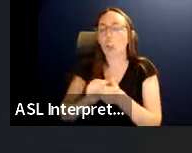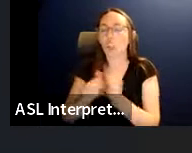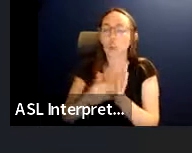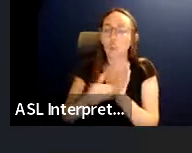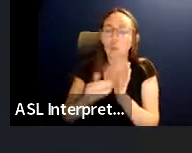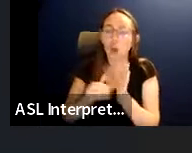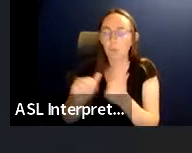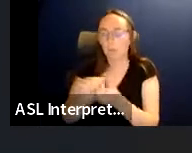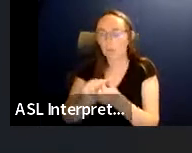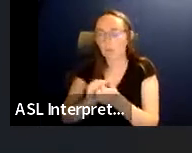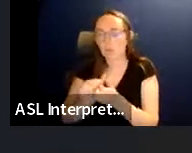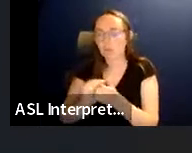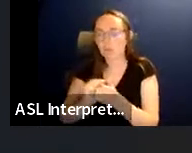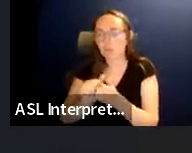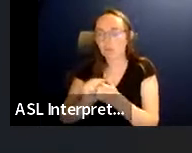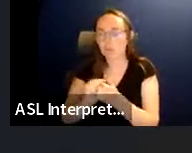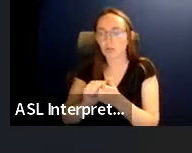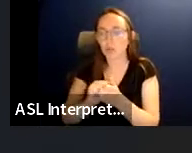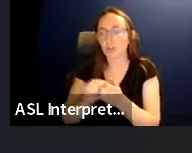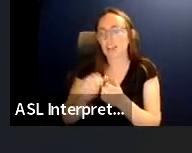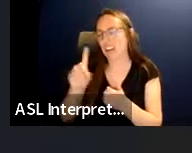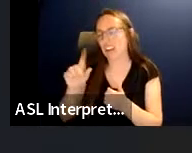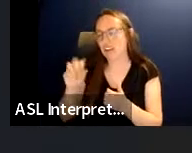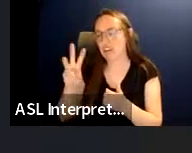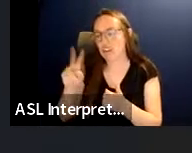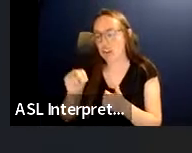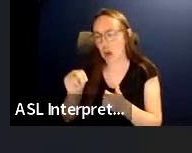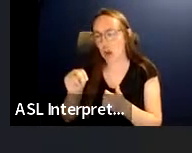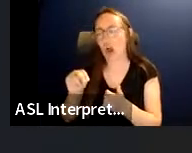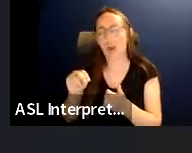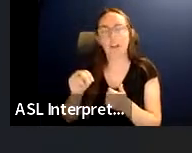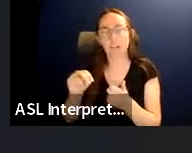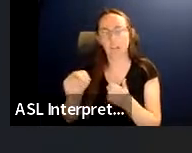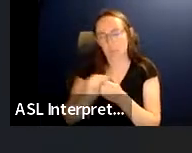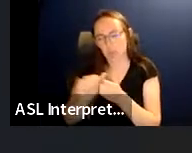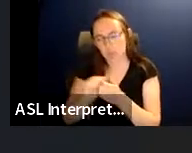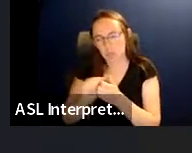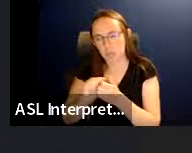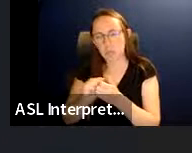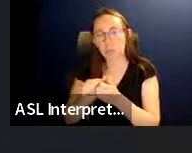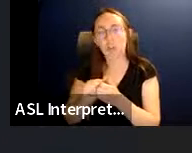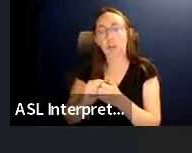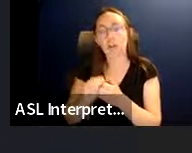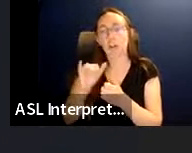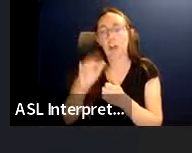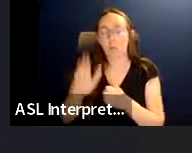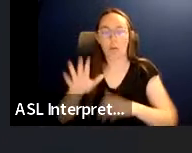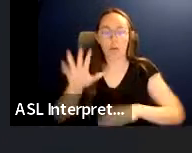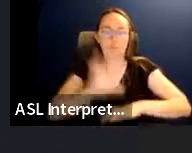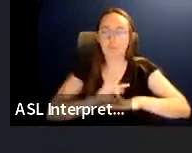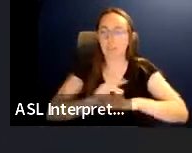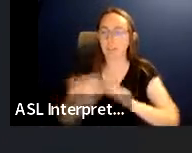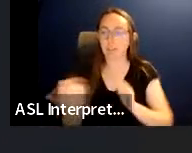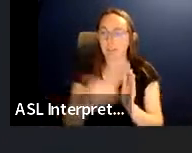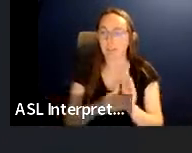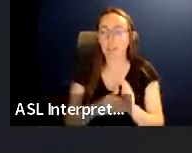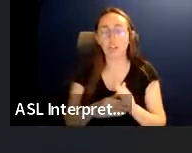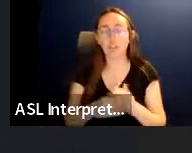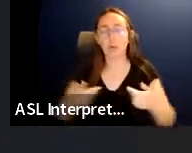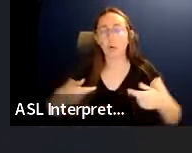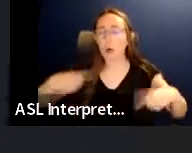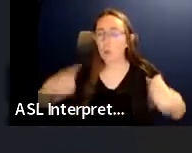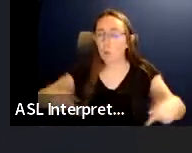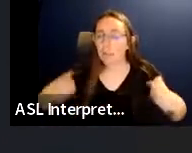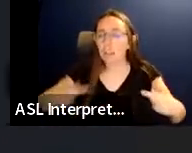because that's like a degreaser soap. It grips off. So I will put these on wheelchair trays. I will put them on the